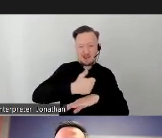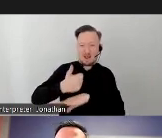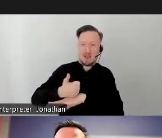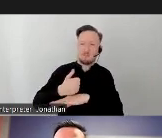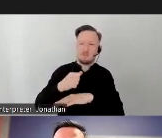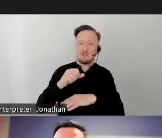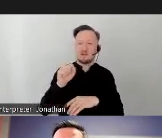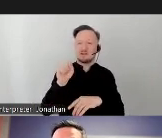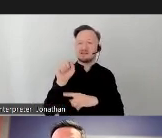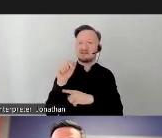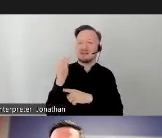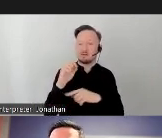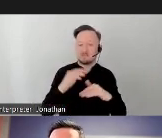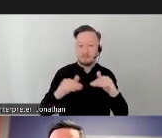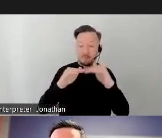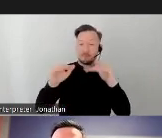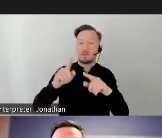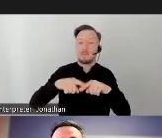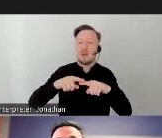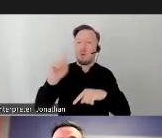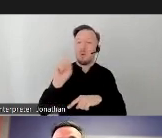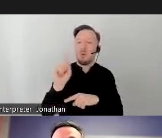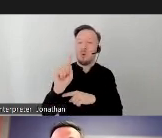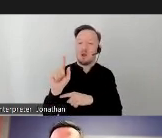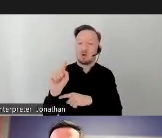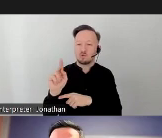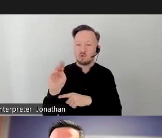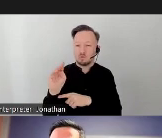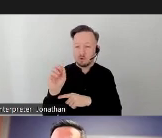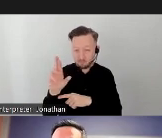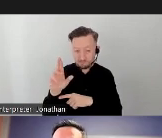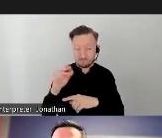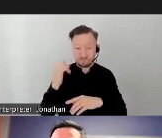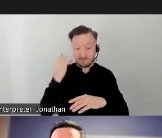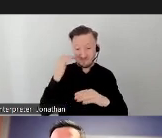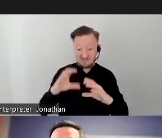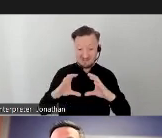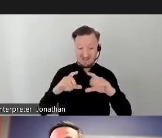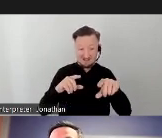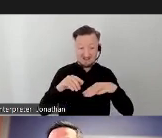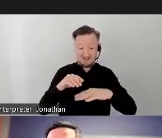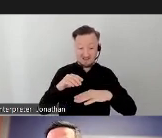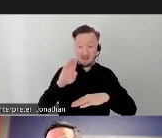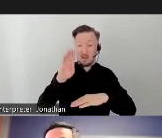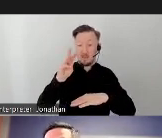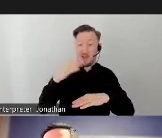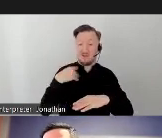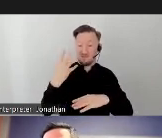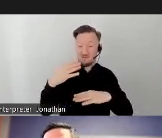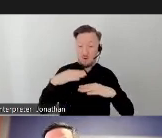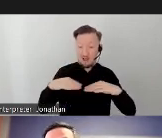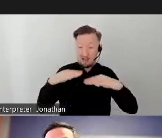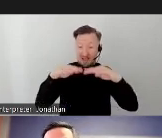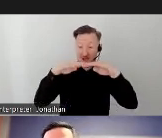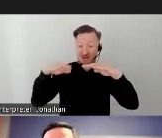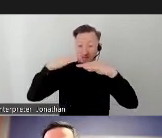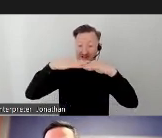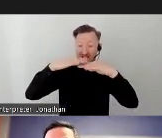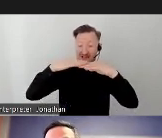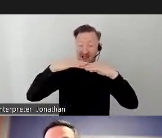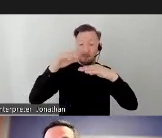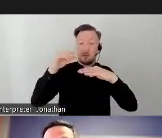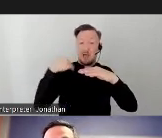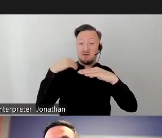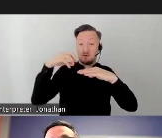have tumor just at the top or the first layer of your bowel, that's usually called localized disease or early